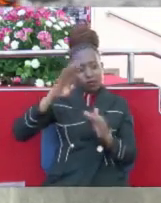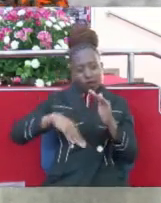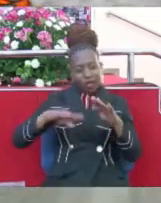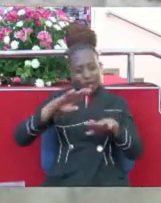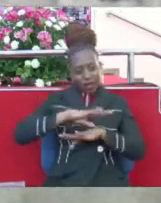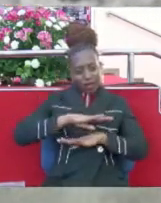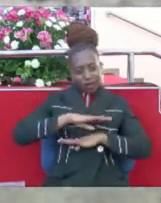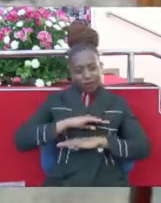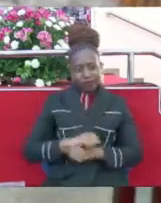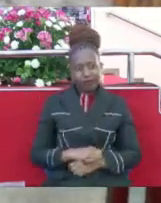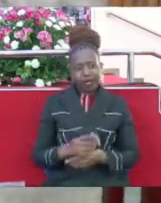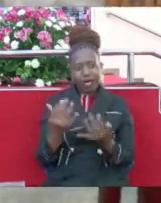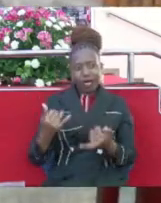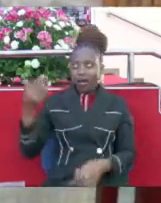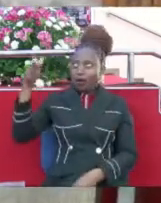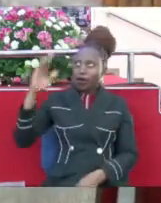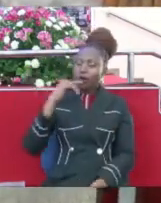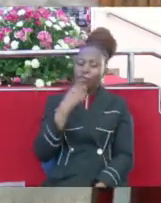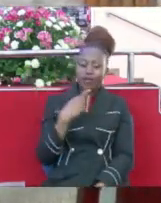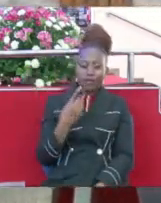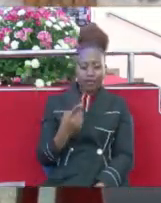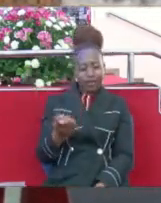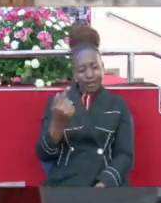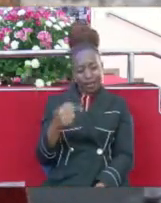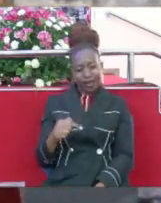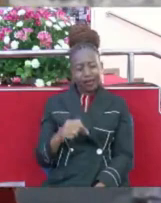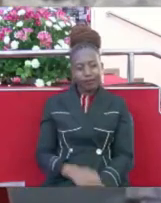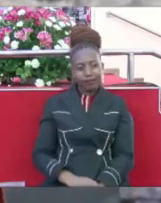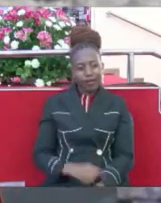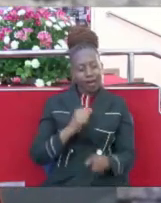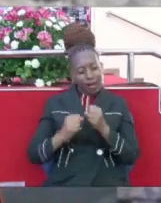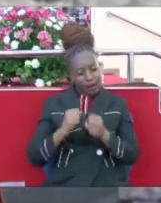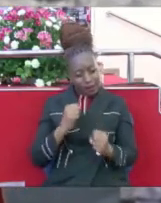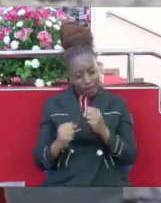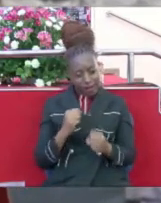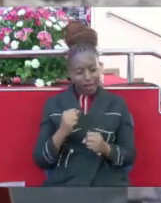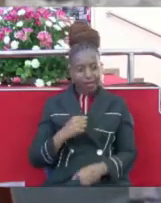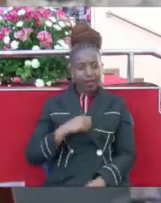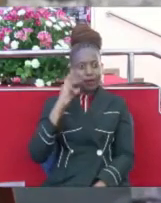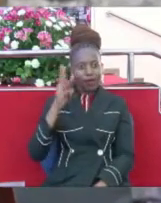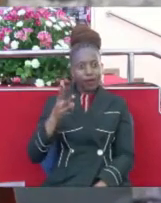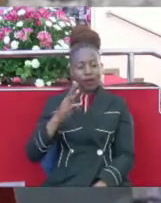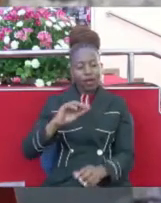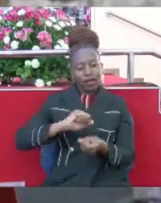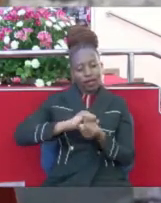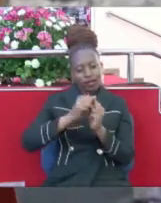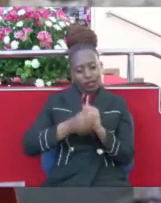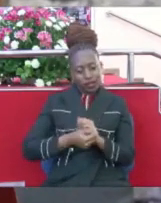he is saying, come running to the mercy seat. Come running, I will give you the kind of